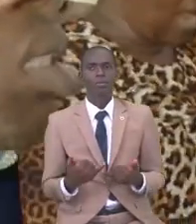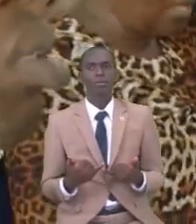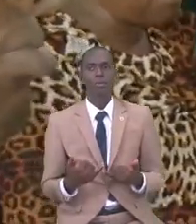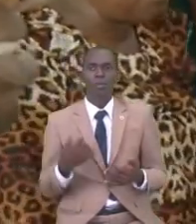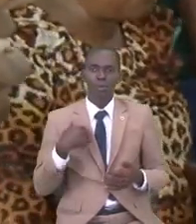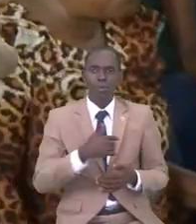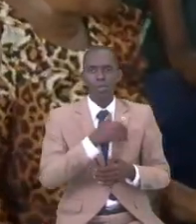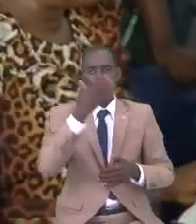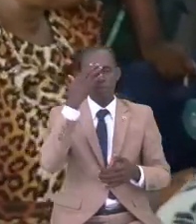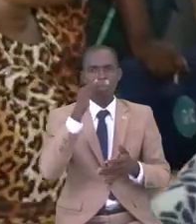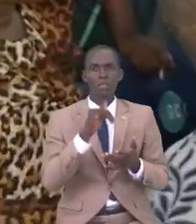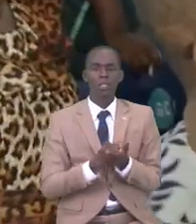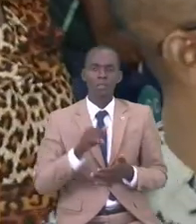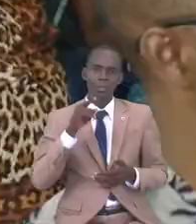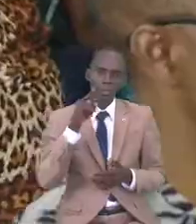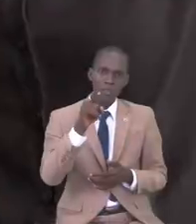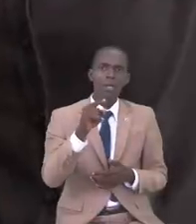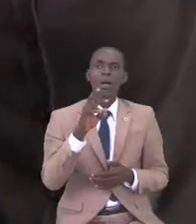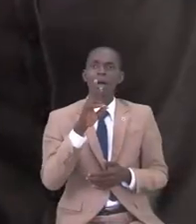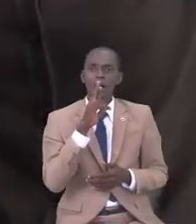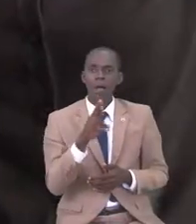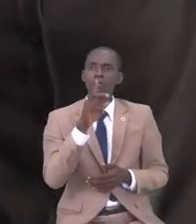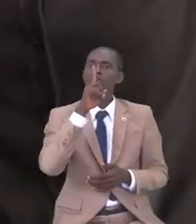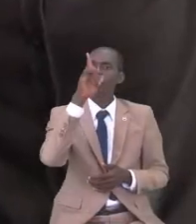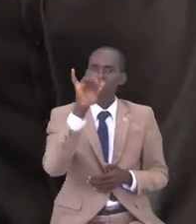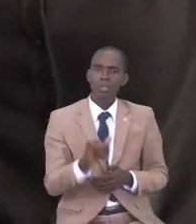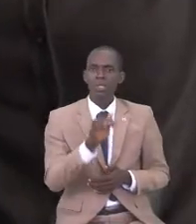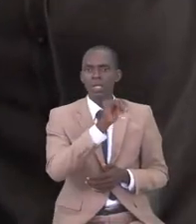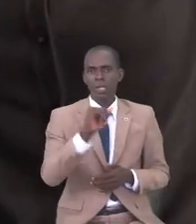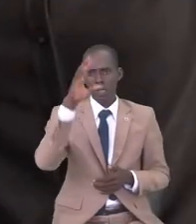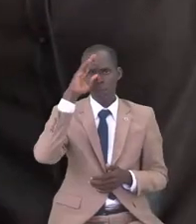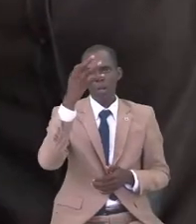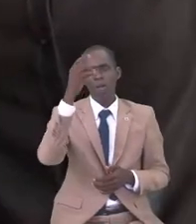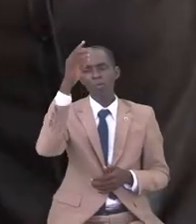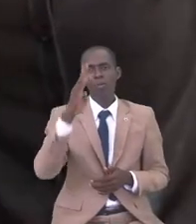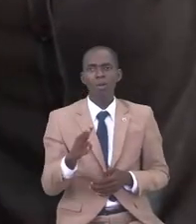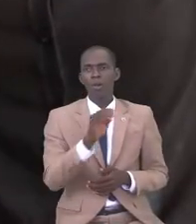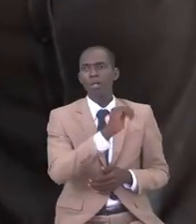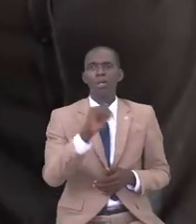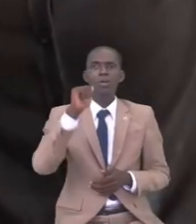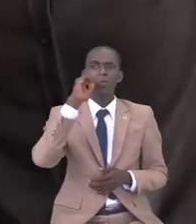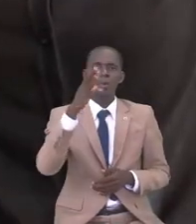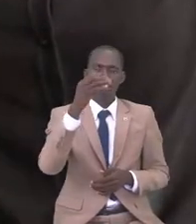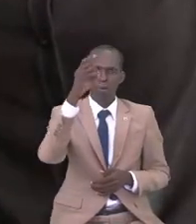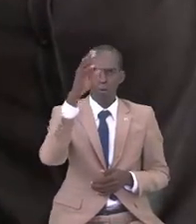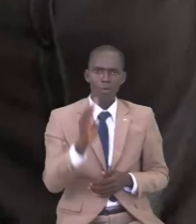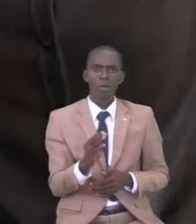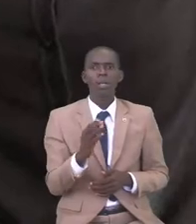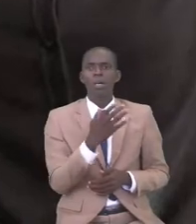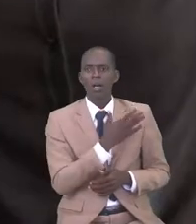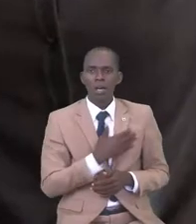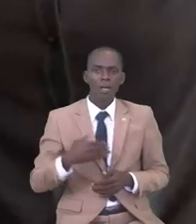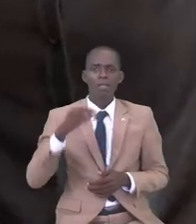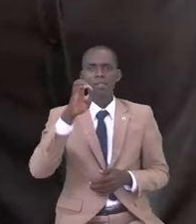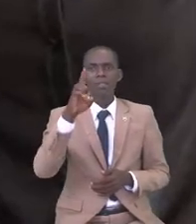know that thou art truly a man of God, a woman of God, an